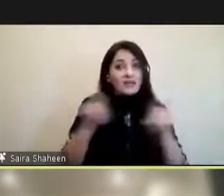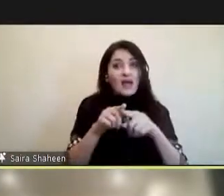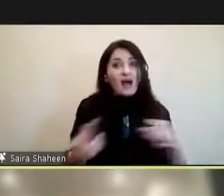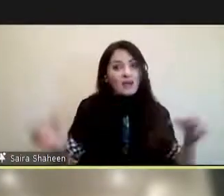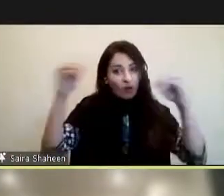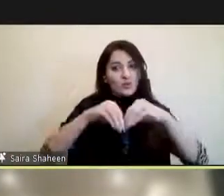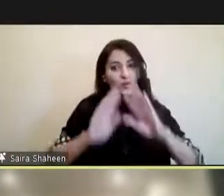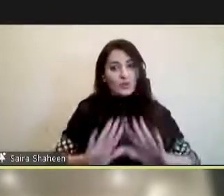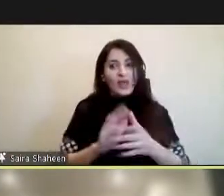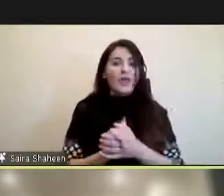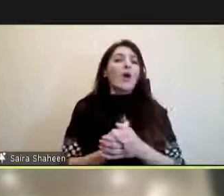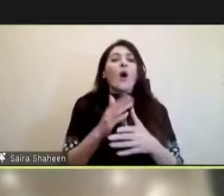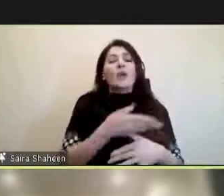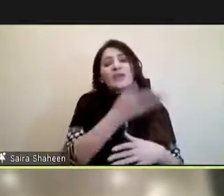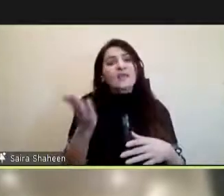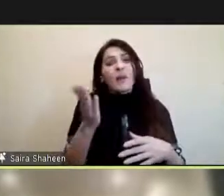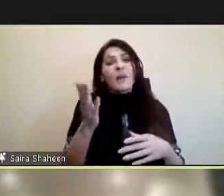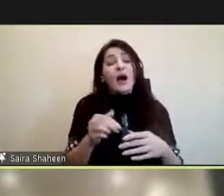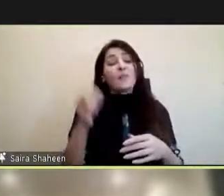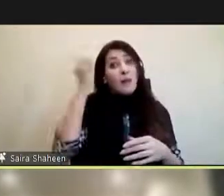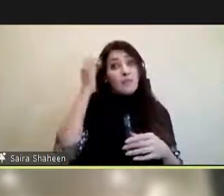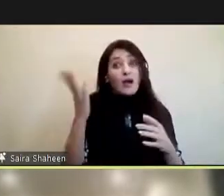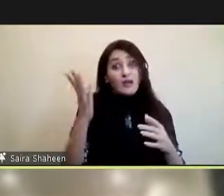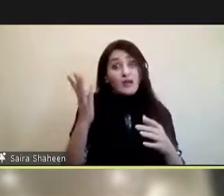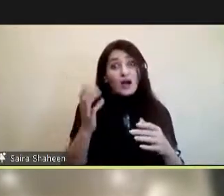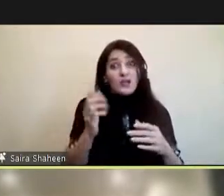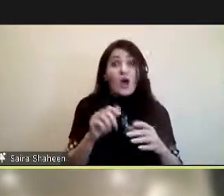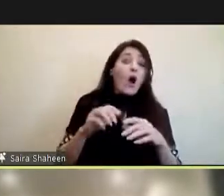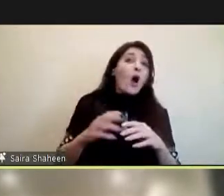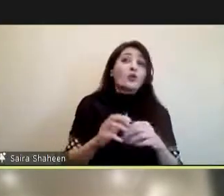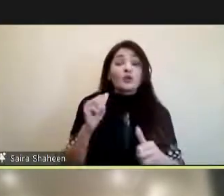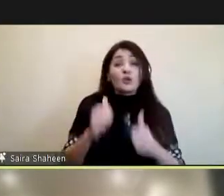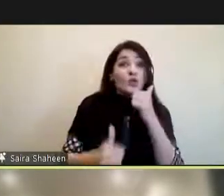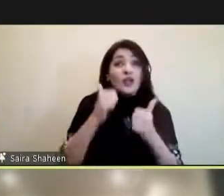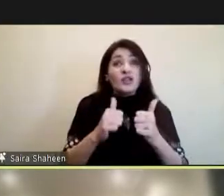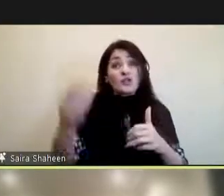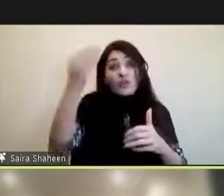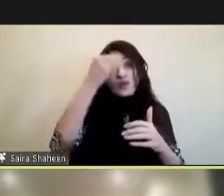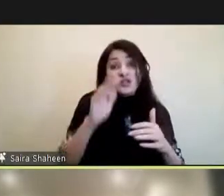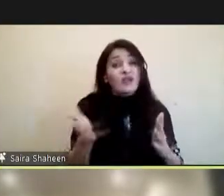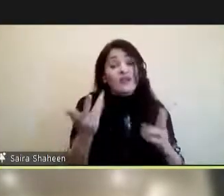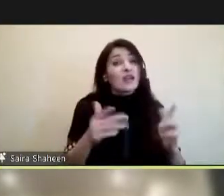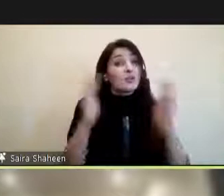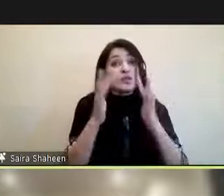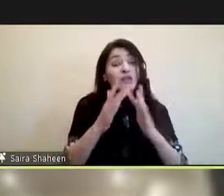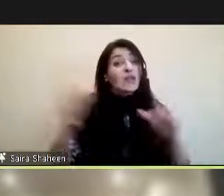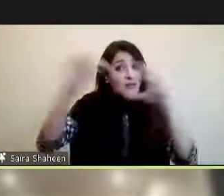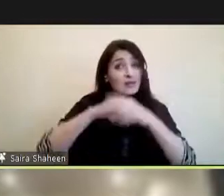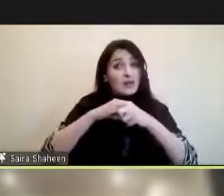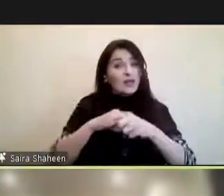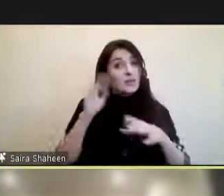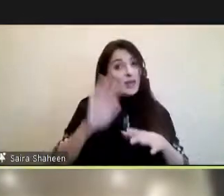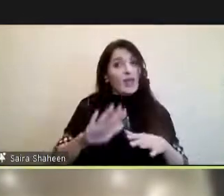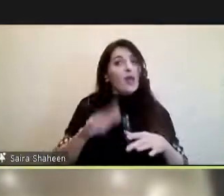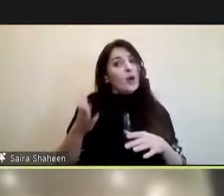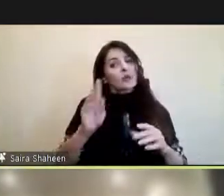and ideas about what are the achievement, challenges, and opportunities for improving digital accessibility. We will kick off